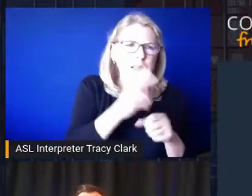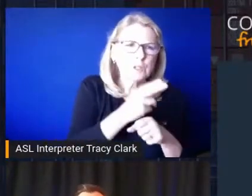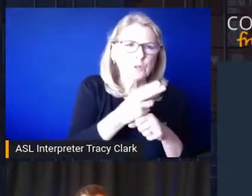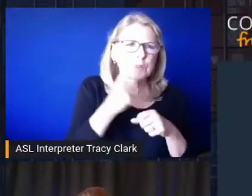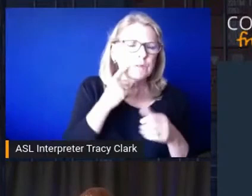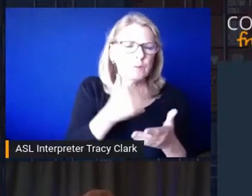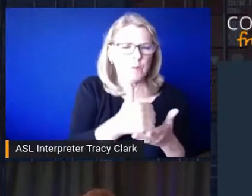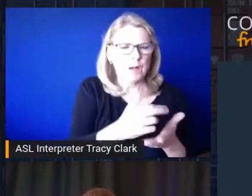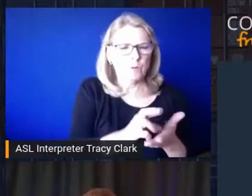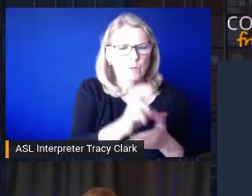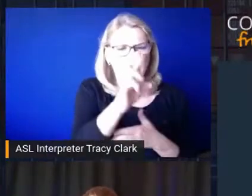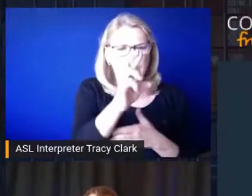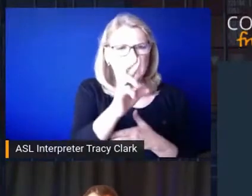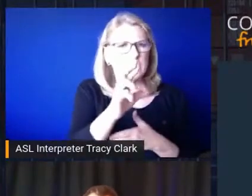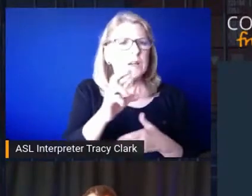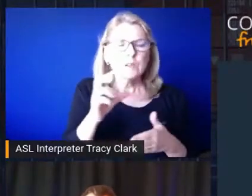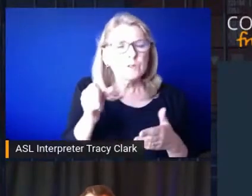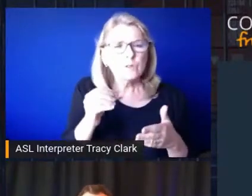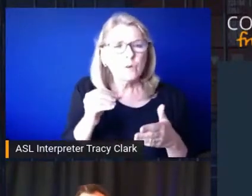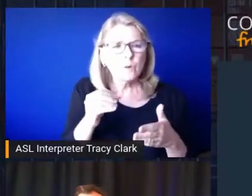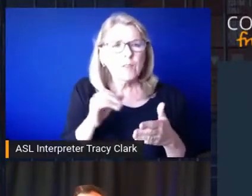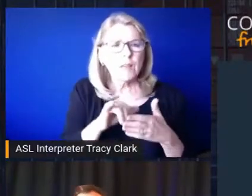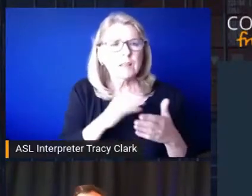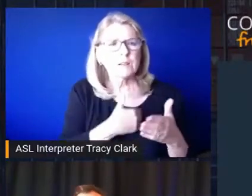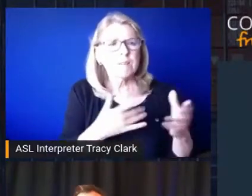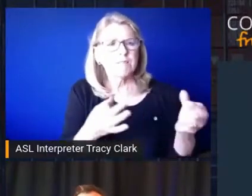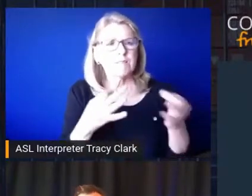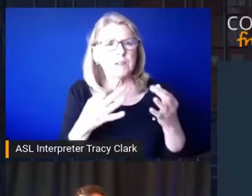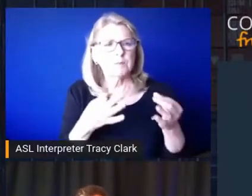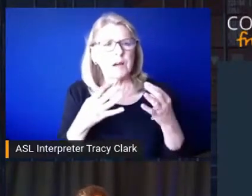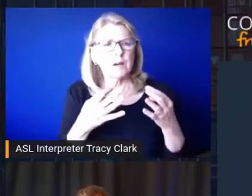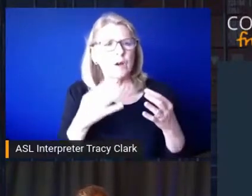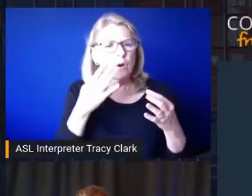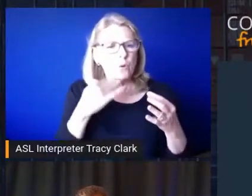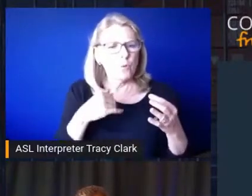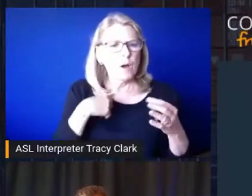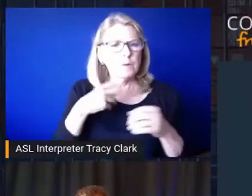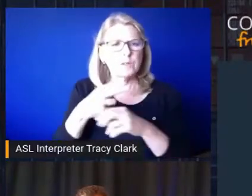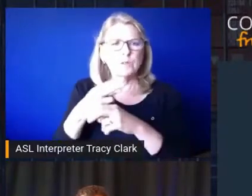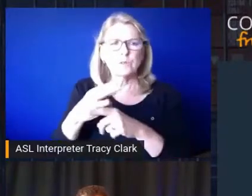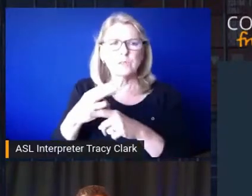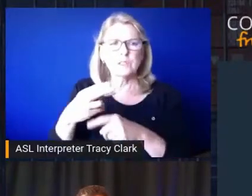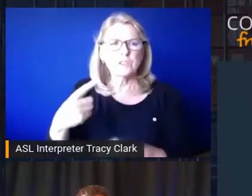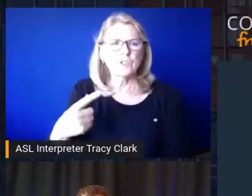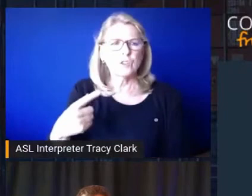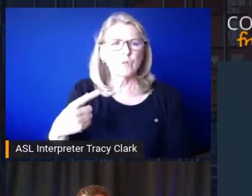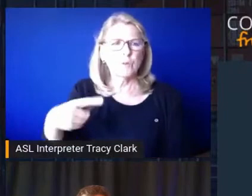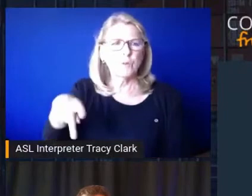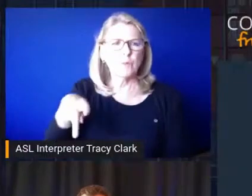like. Why would you go down the path of using a general purpose OS when you could use